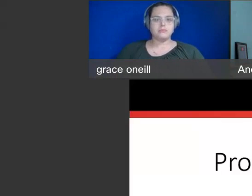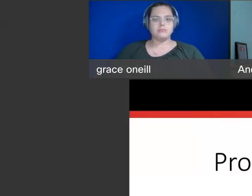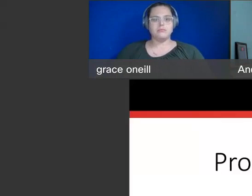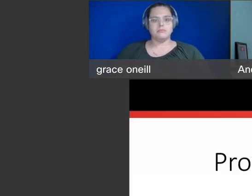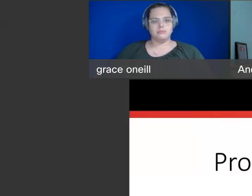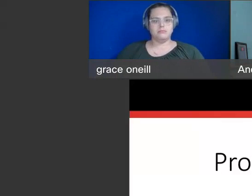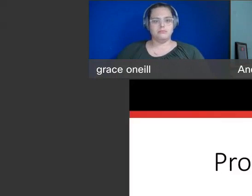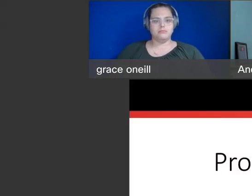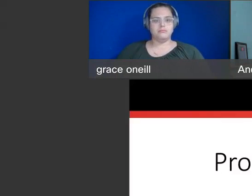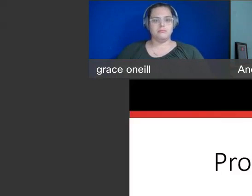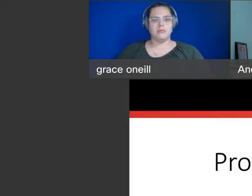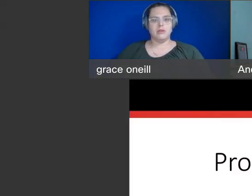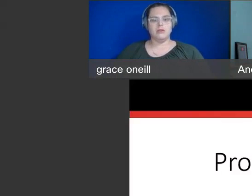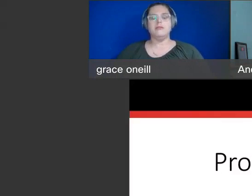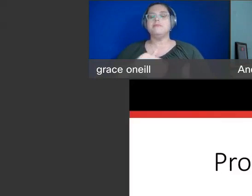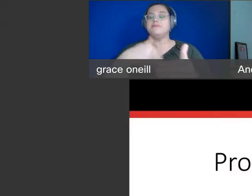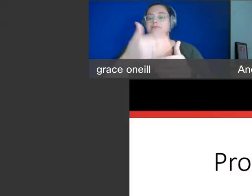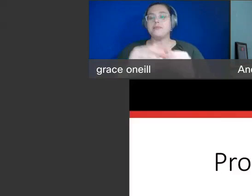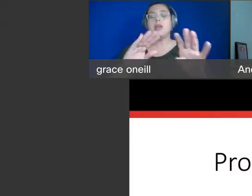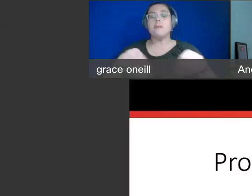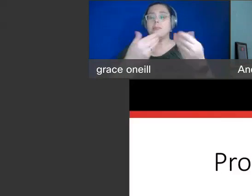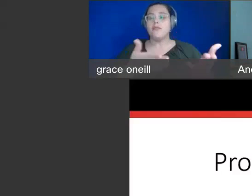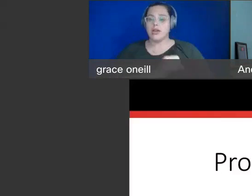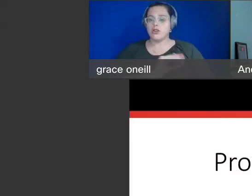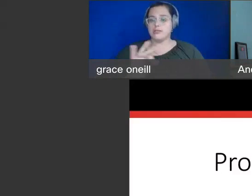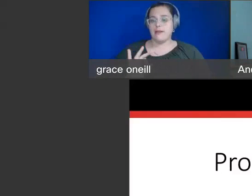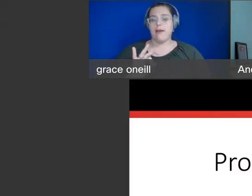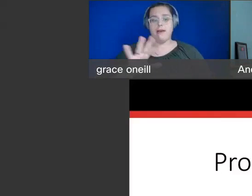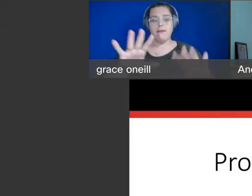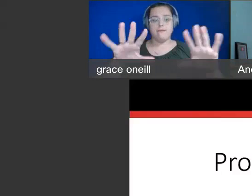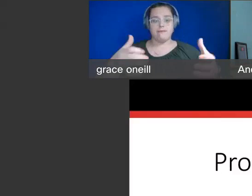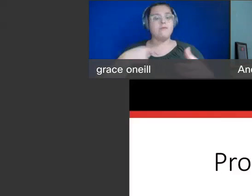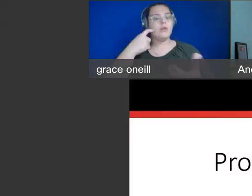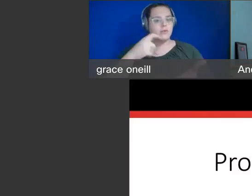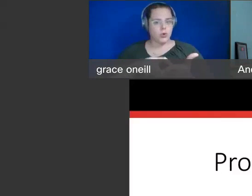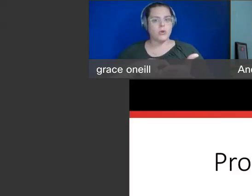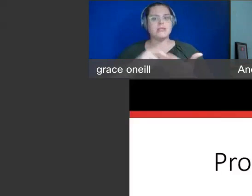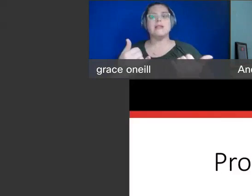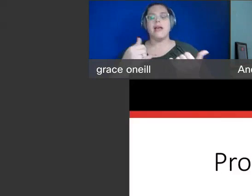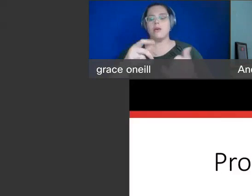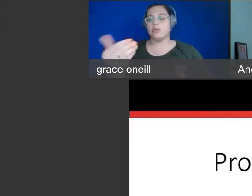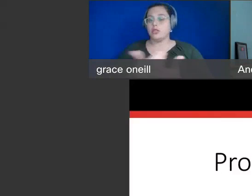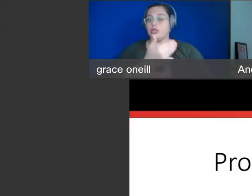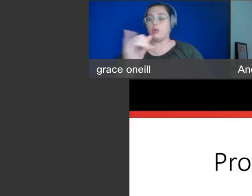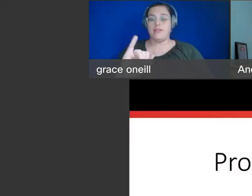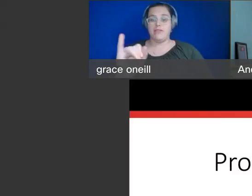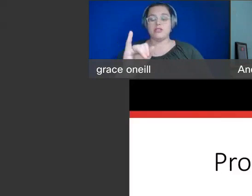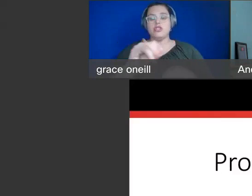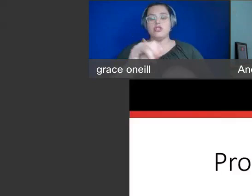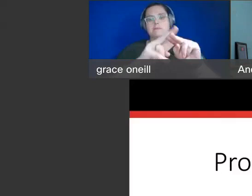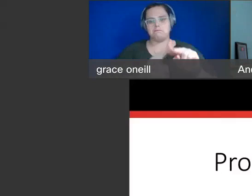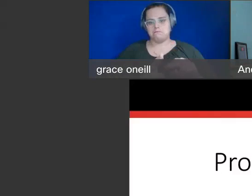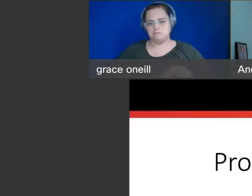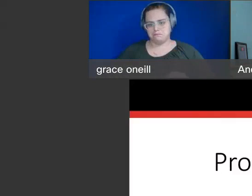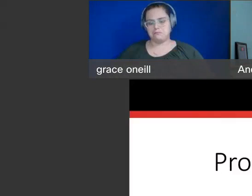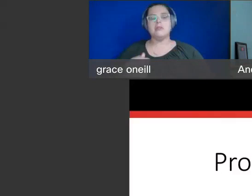Amongst provider staff, we also have seen a reduction in the new infections, adding only